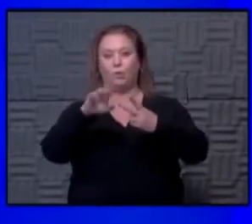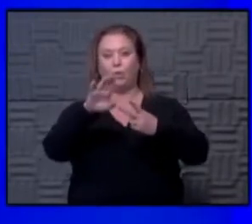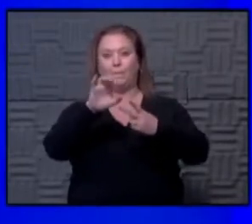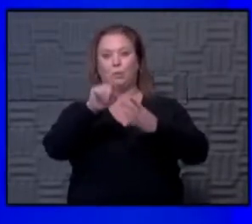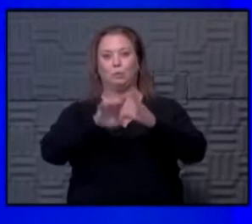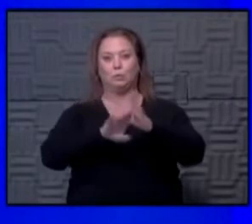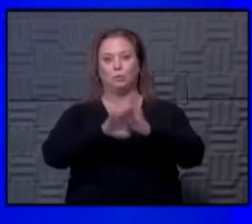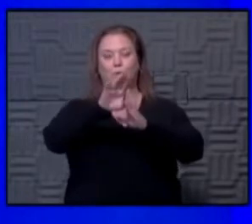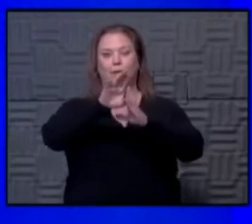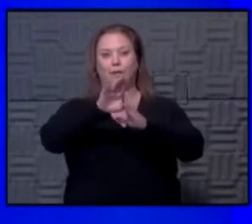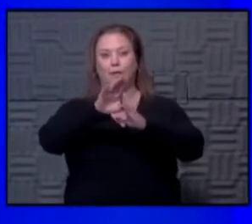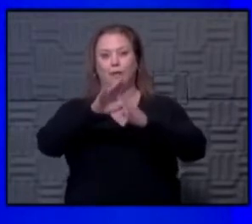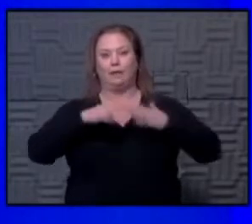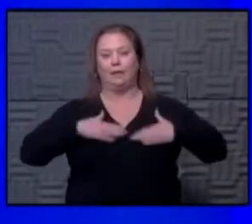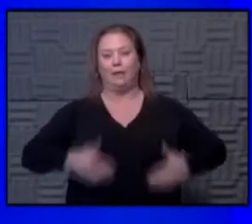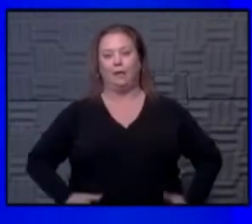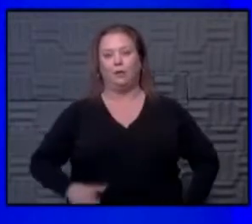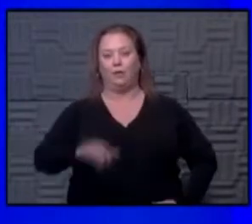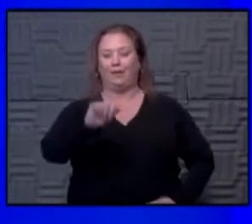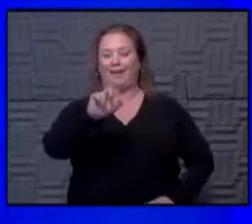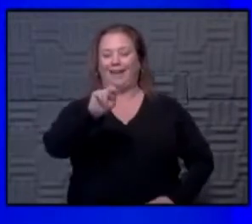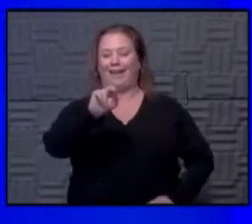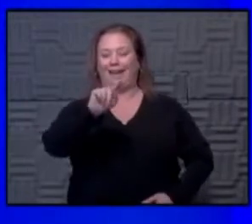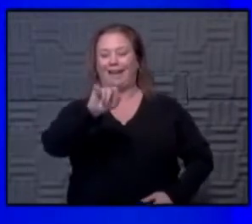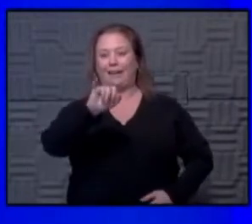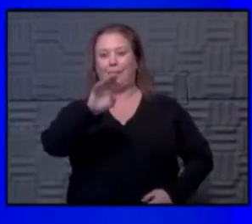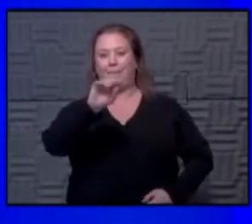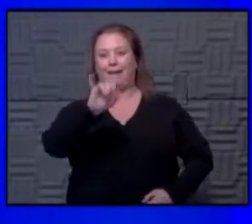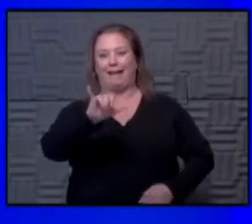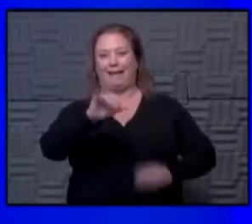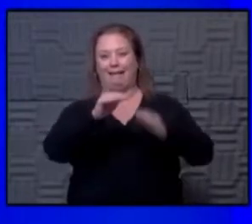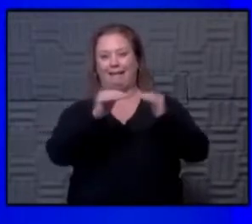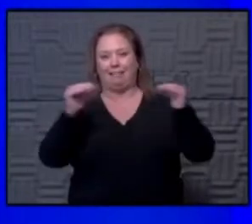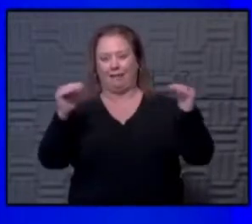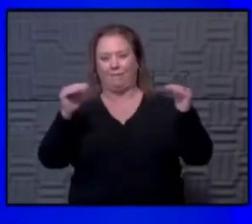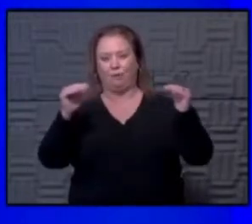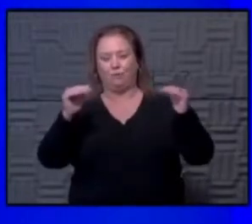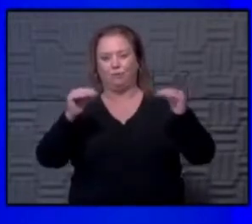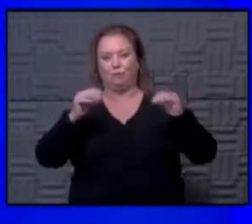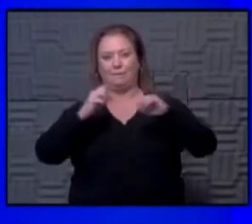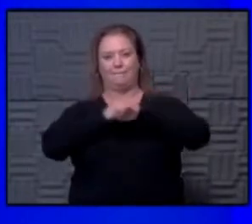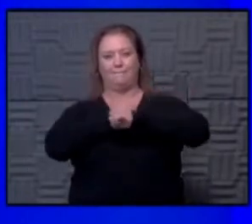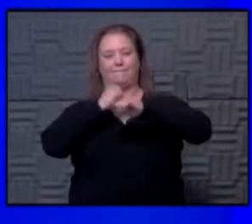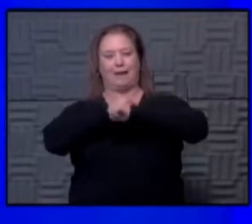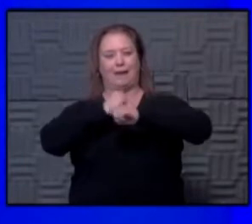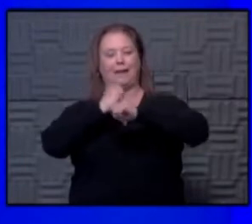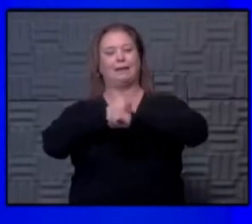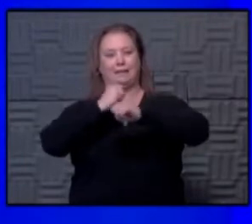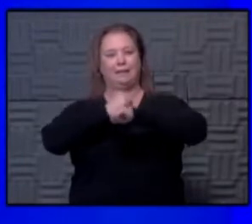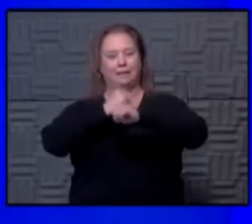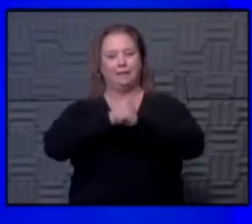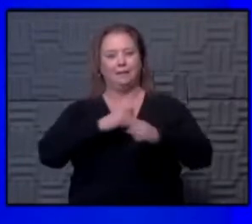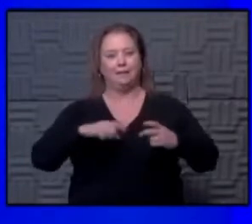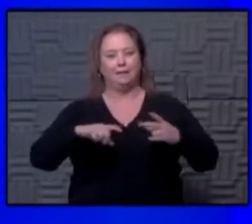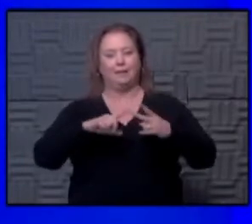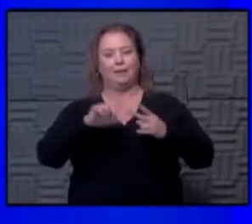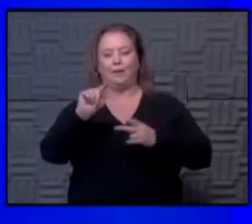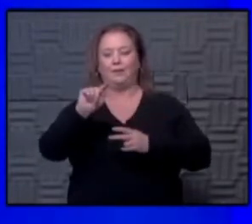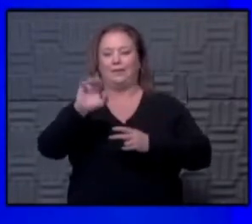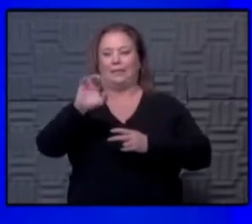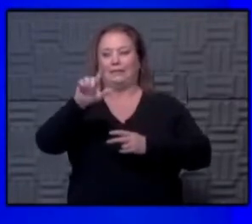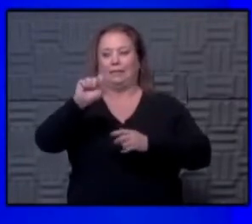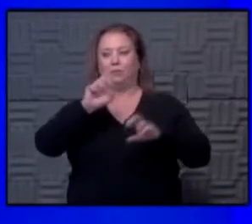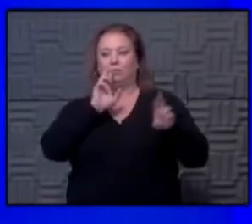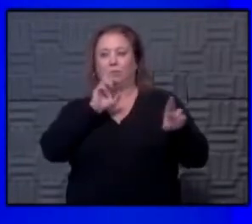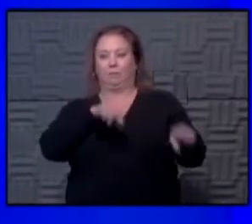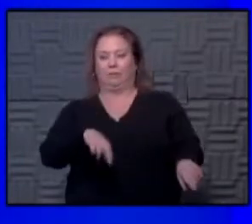your mean antibody titers, your high antibody levels of neutralizing antibodies, and your T cell